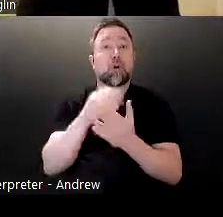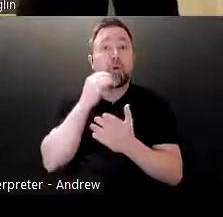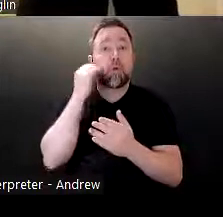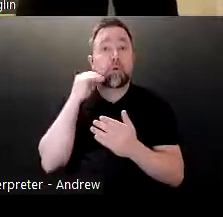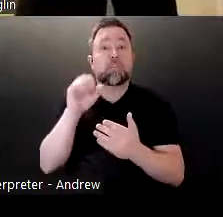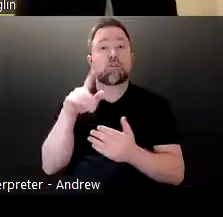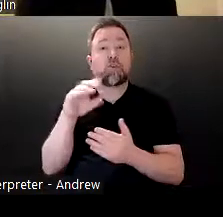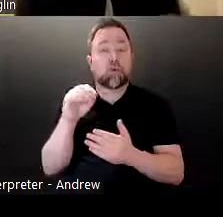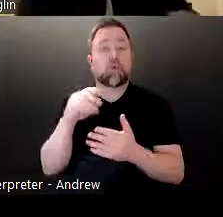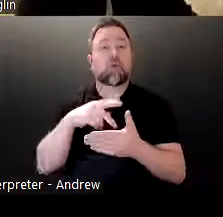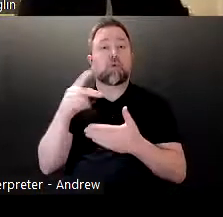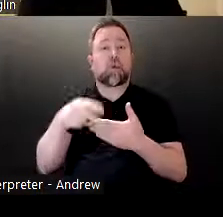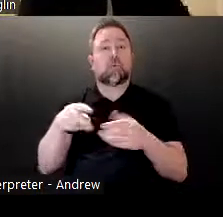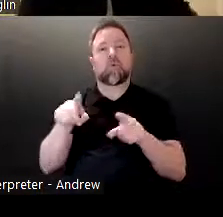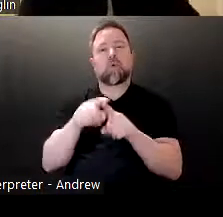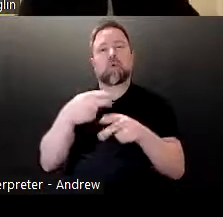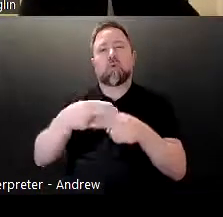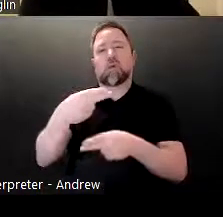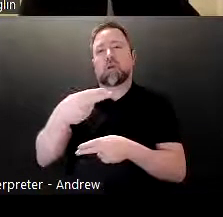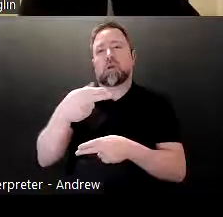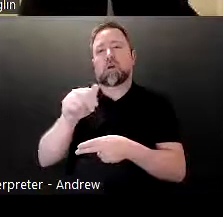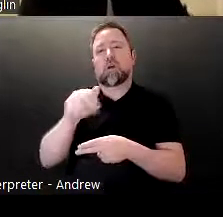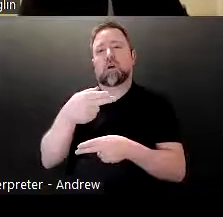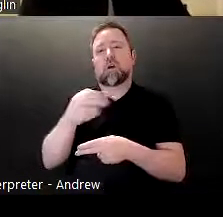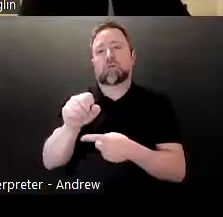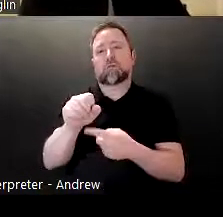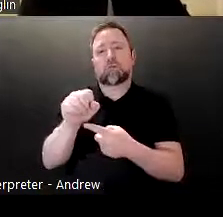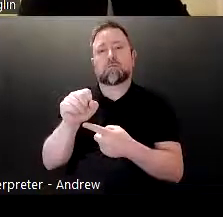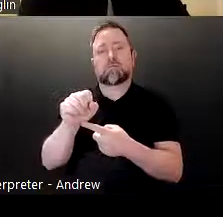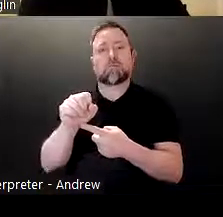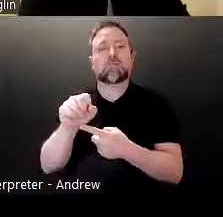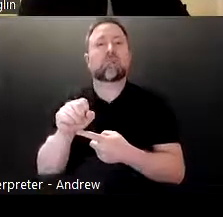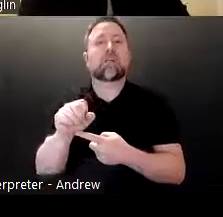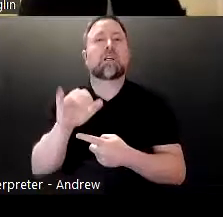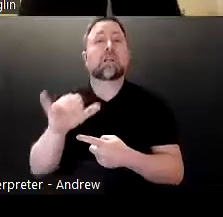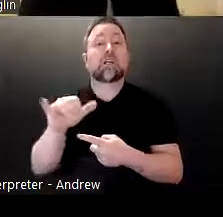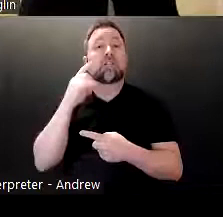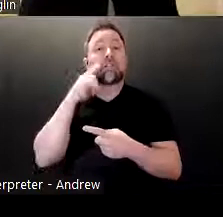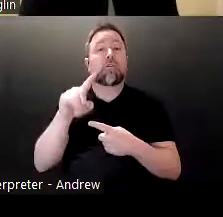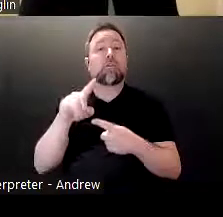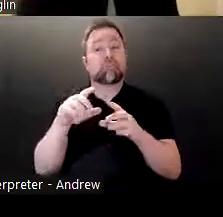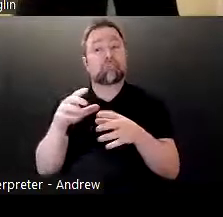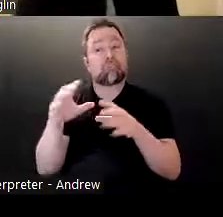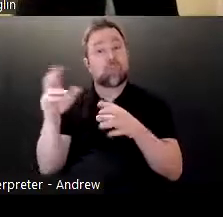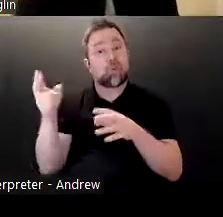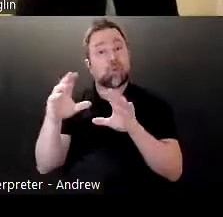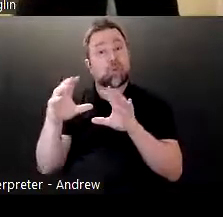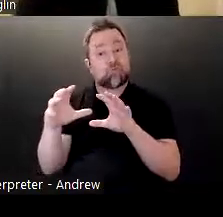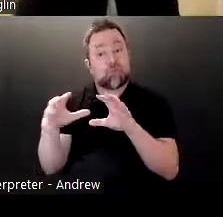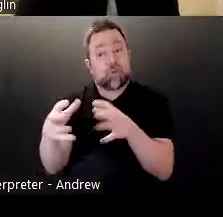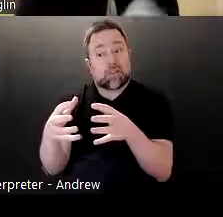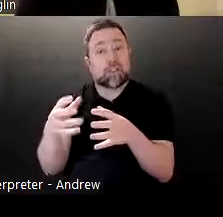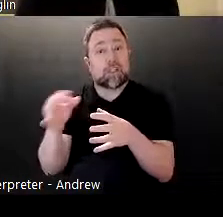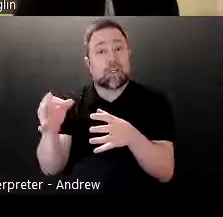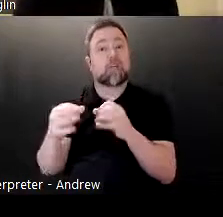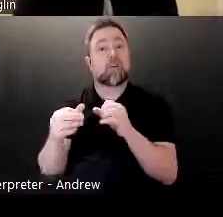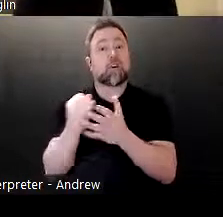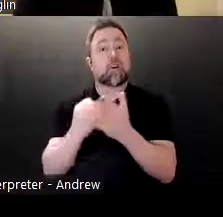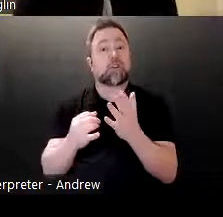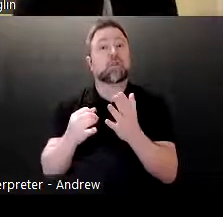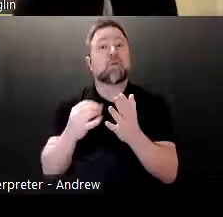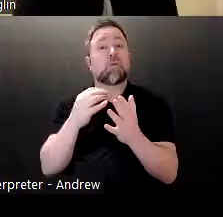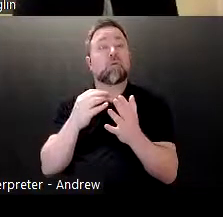referred to as HAHS, this again is a program of the National Trust for Historic Preservation, which currently is a coalition of 55